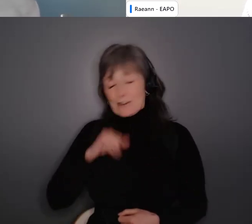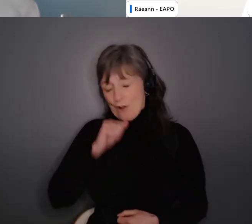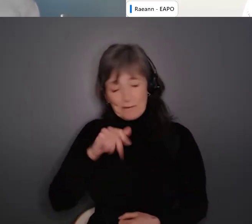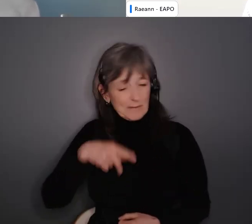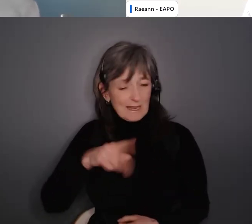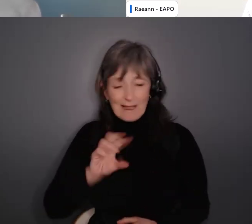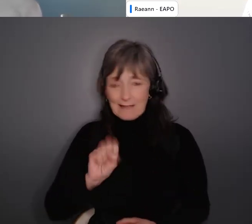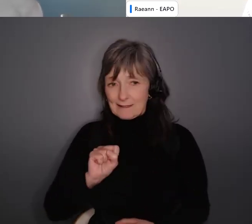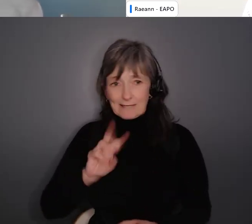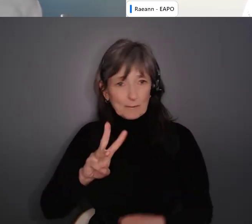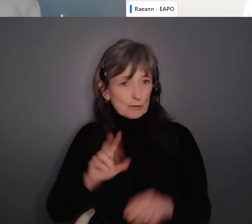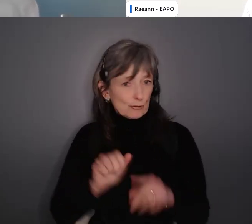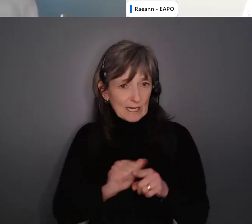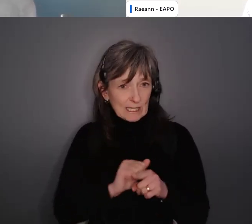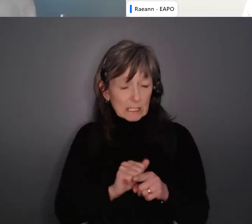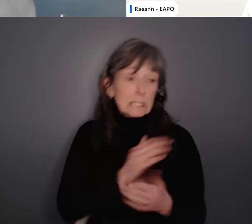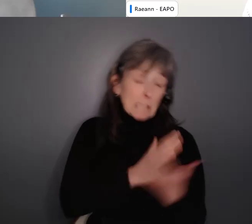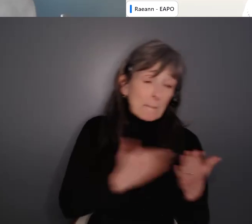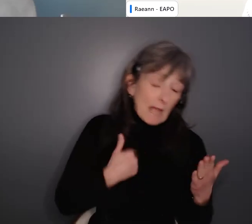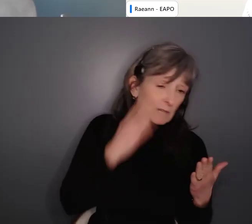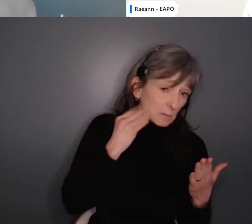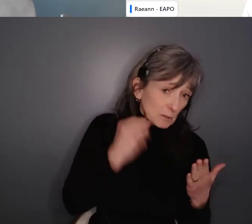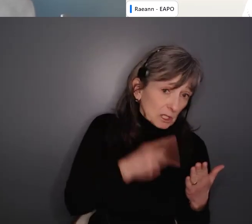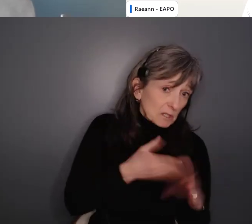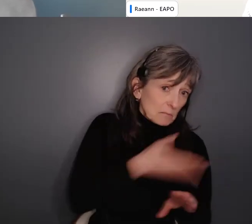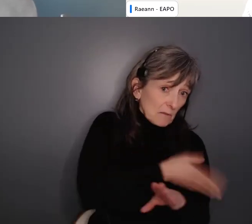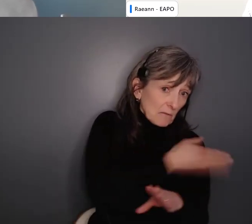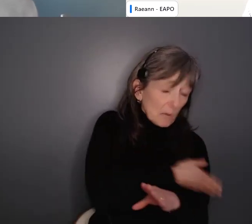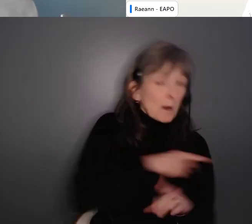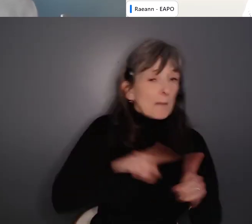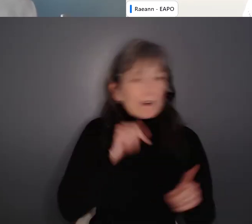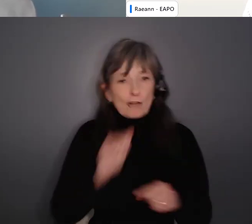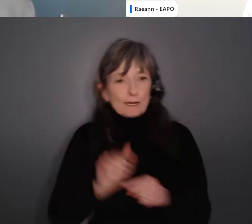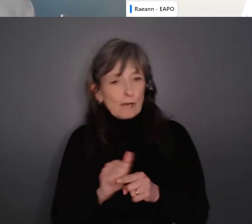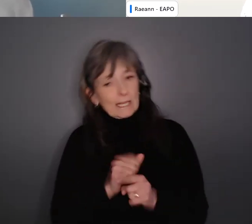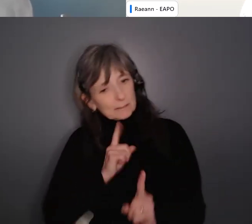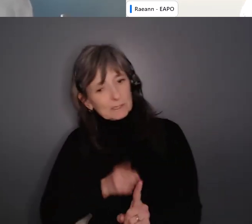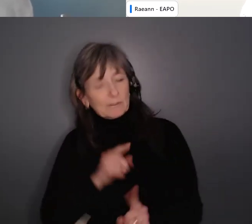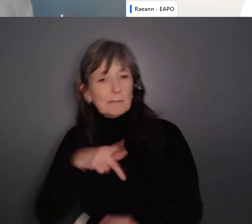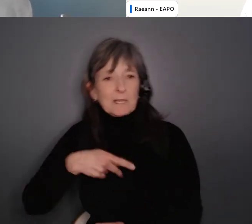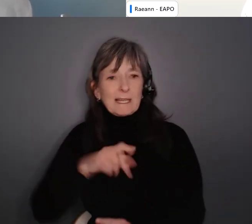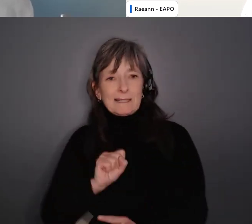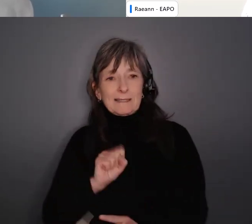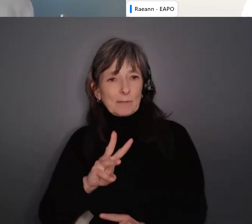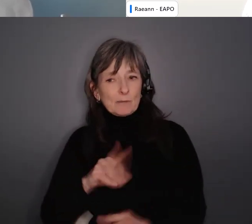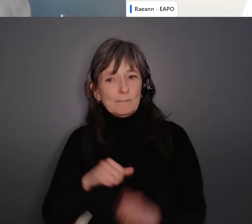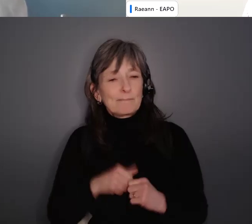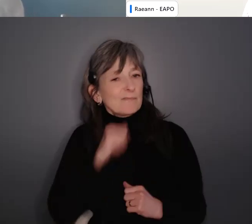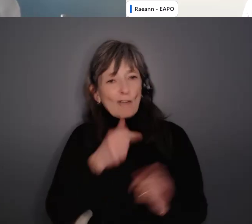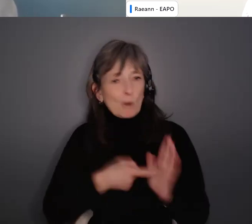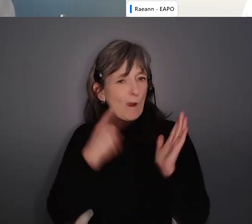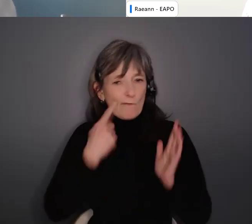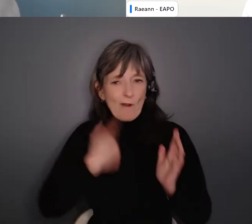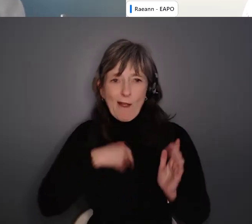PSWs. Some have had PSW experience in previous employment, but it's not a requirement of the